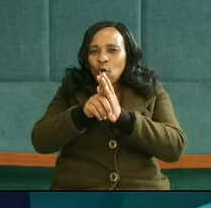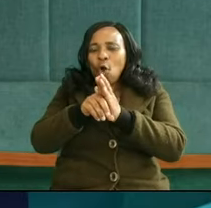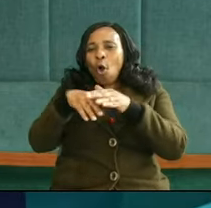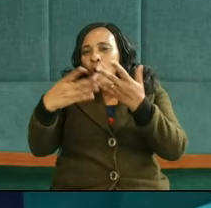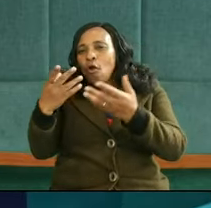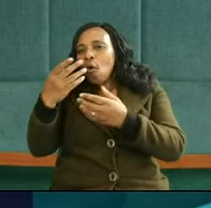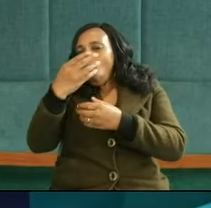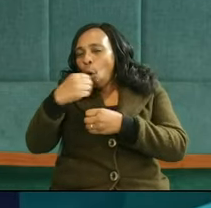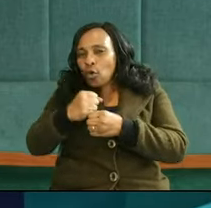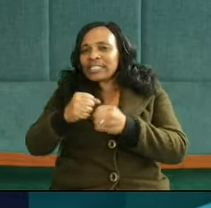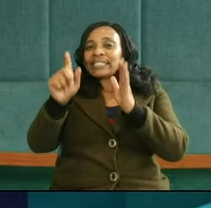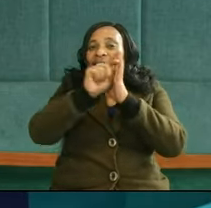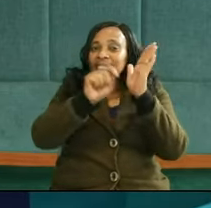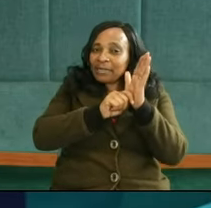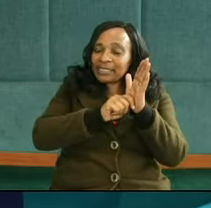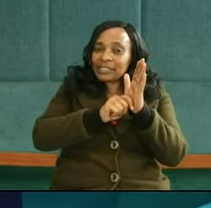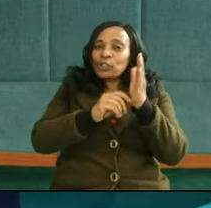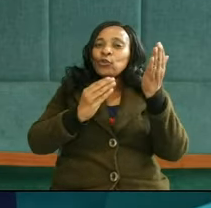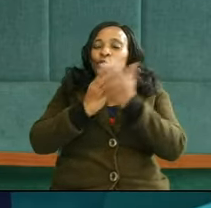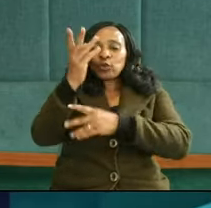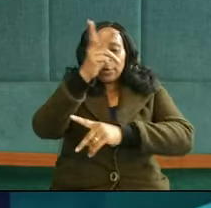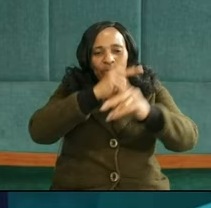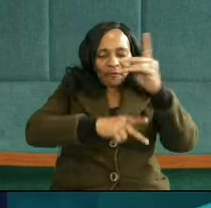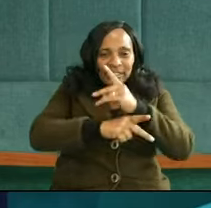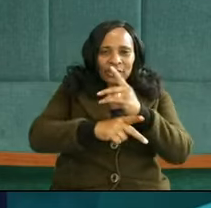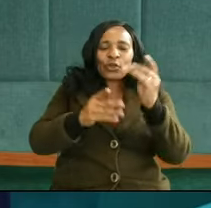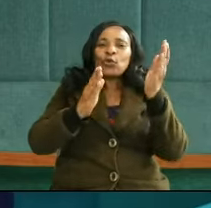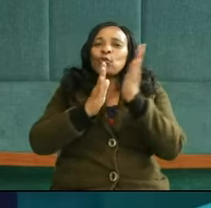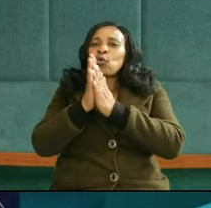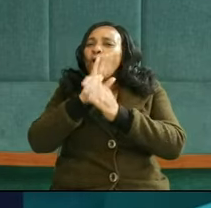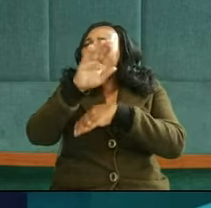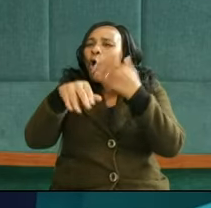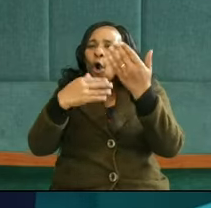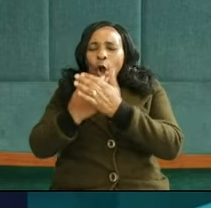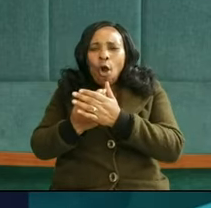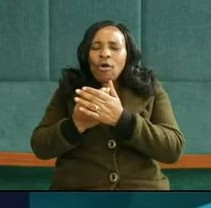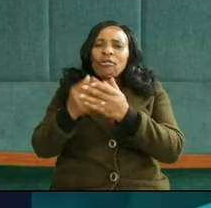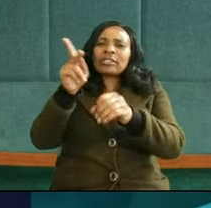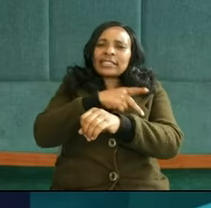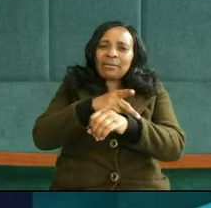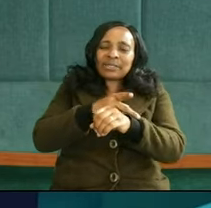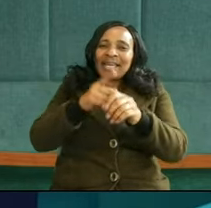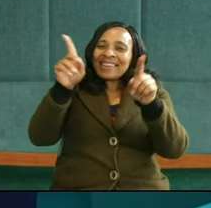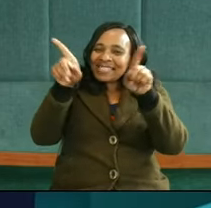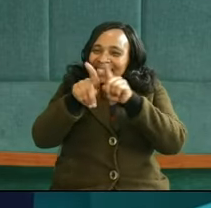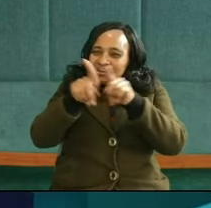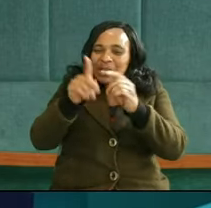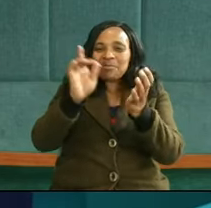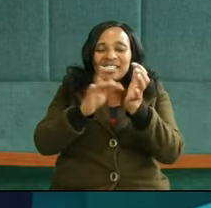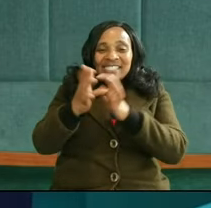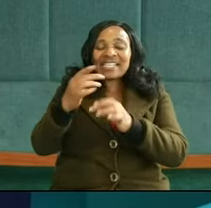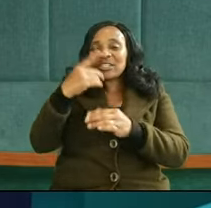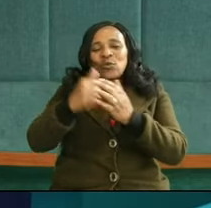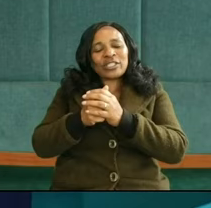Testament, Pentateuch, to the prophets, to the Psalms and to the prophets. Jesus also did the same. And please